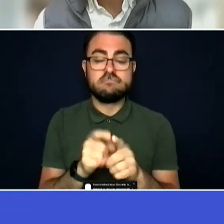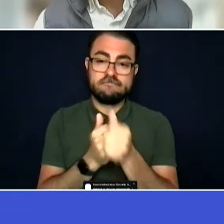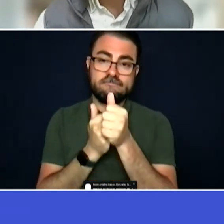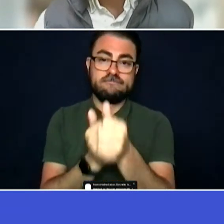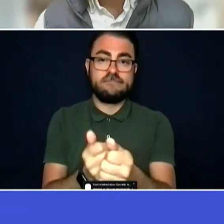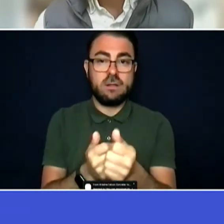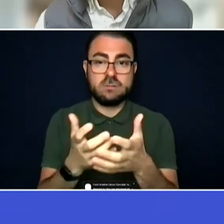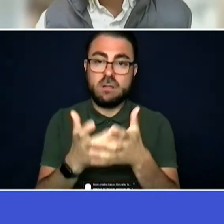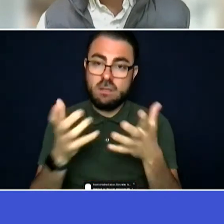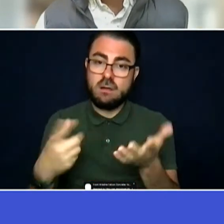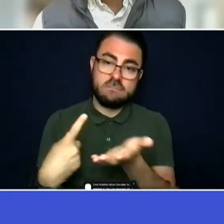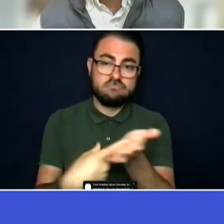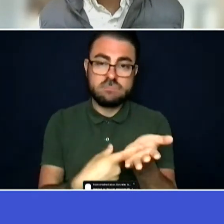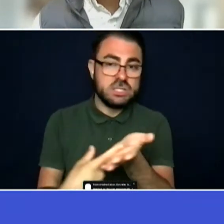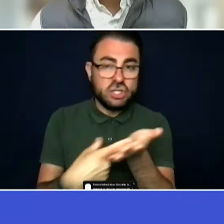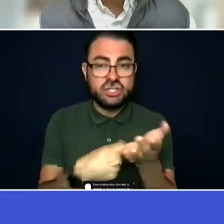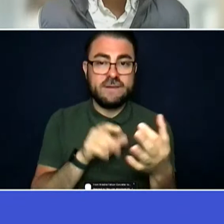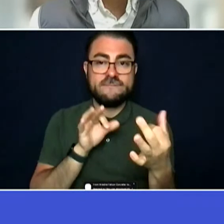preliminary draft.